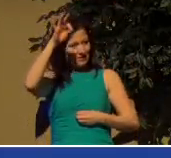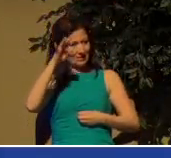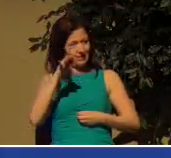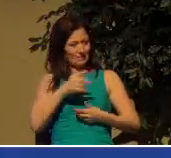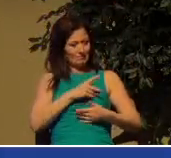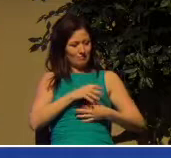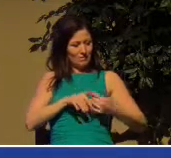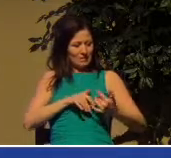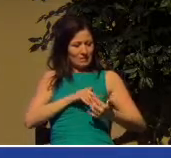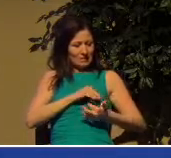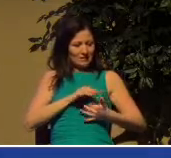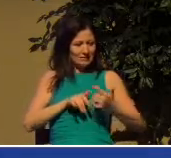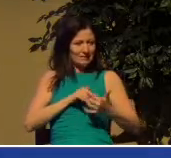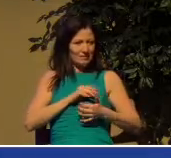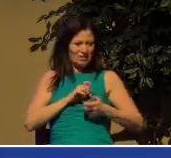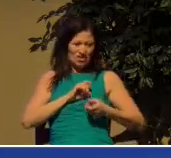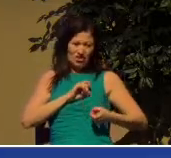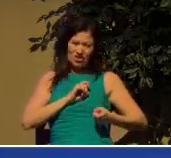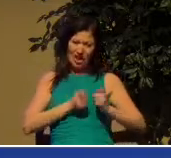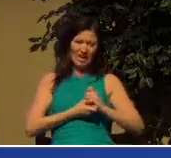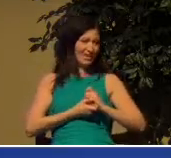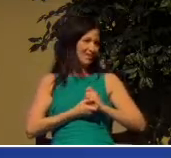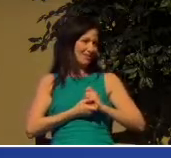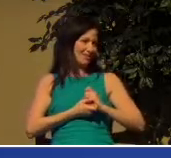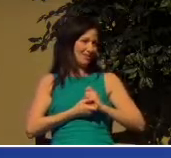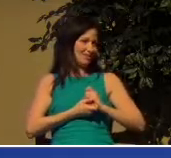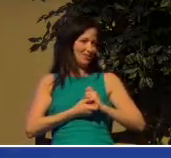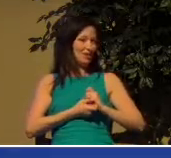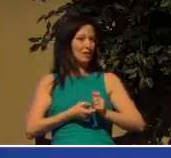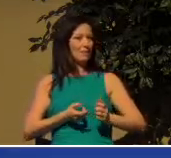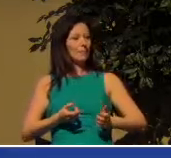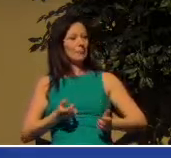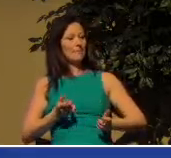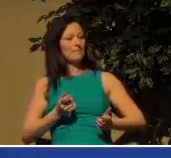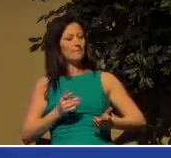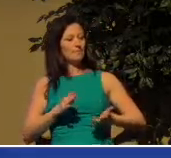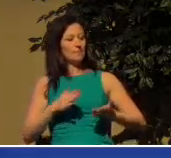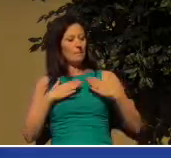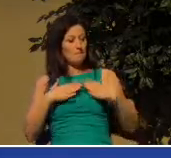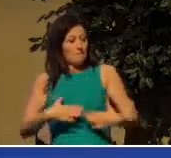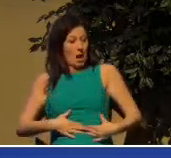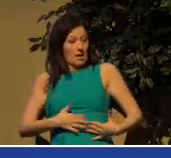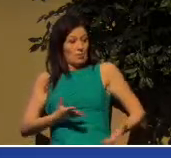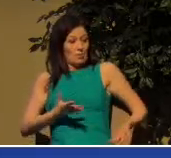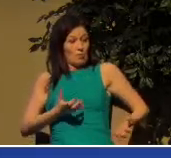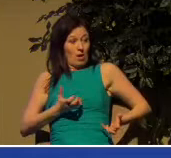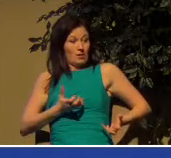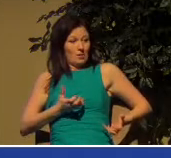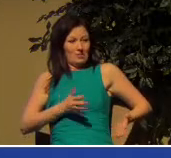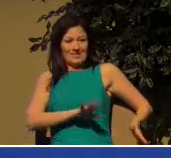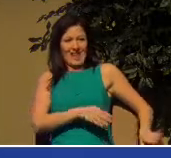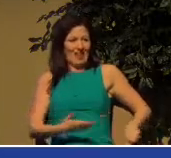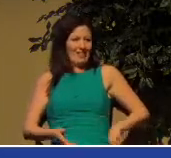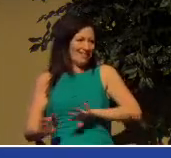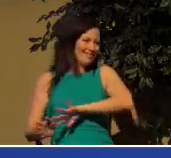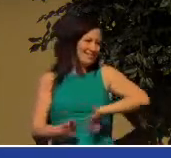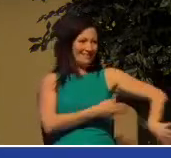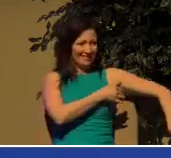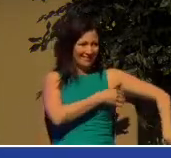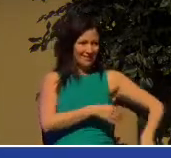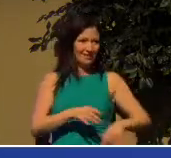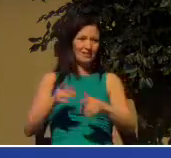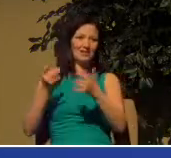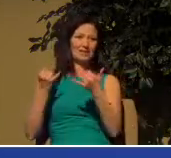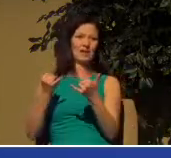put to death the deeds of the body and learning to live in a way that pleases God. That's what it is to be